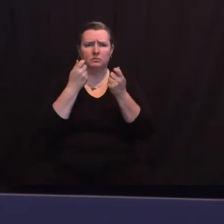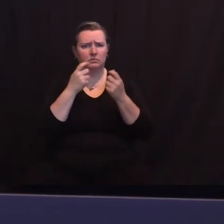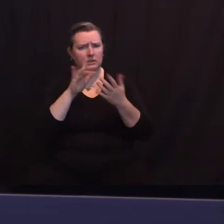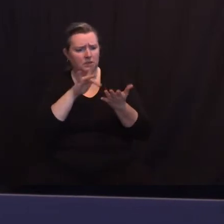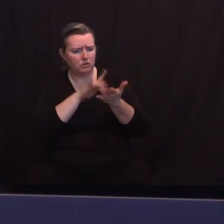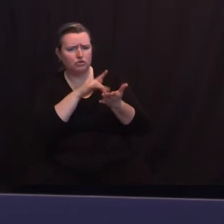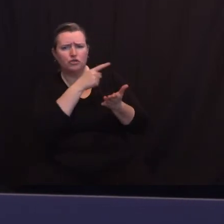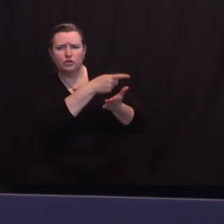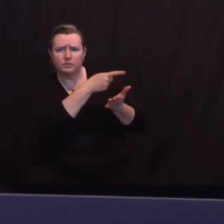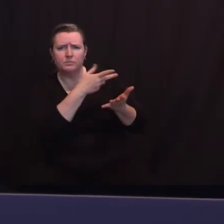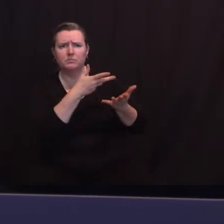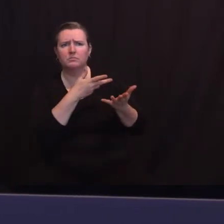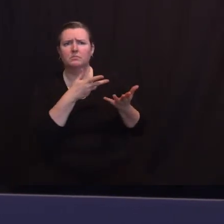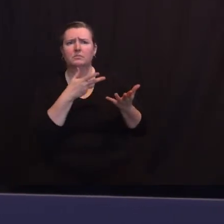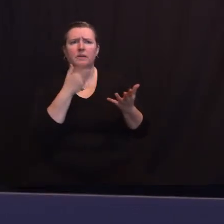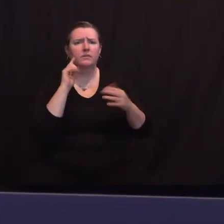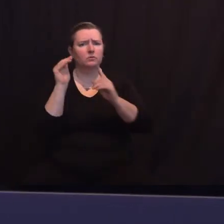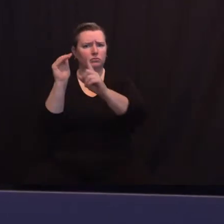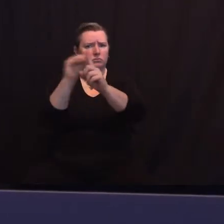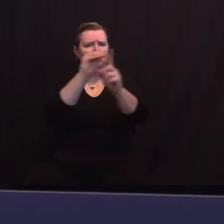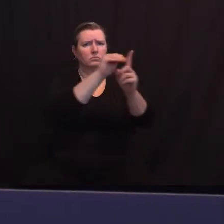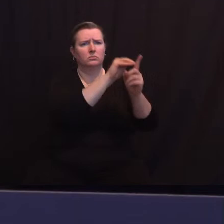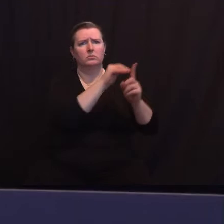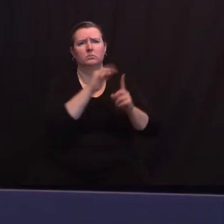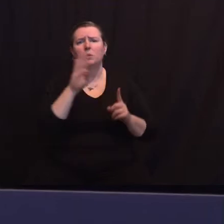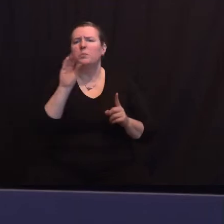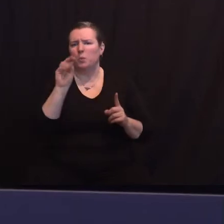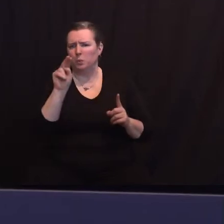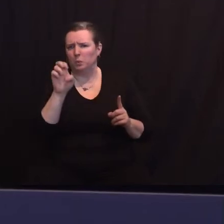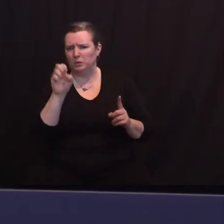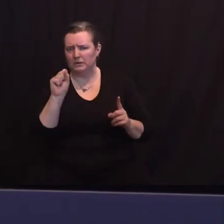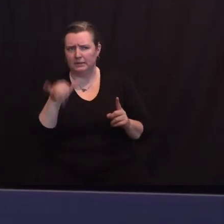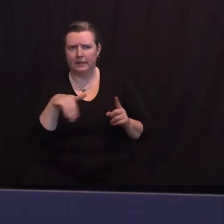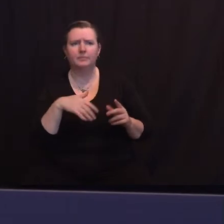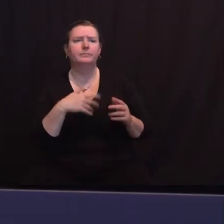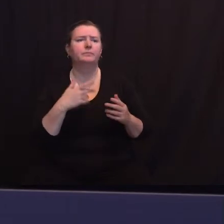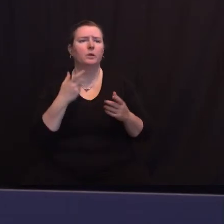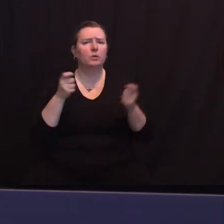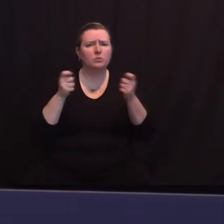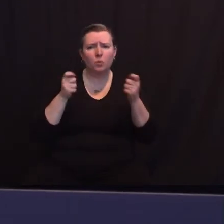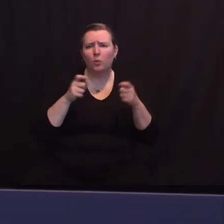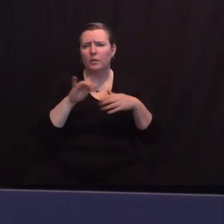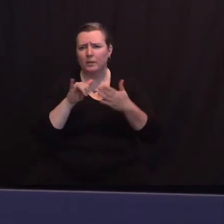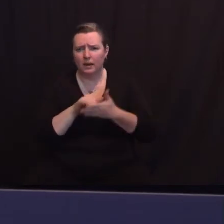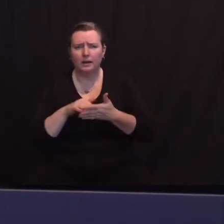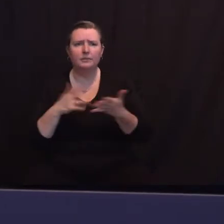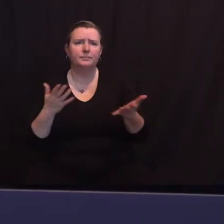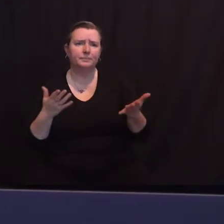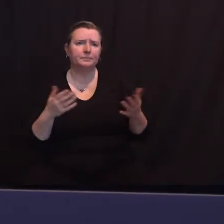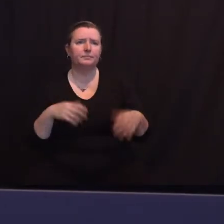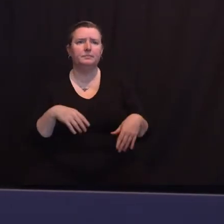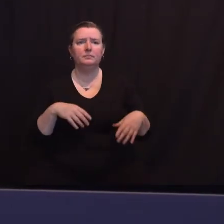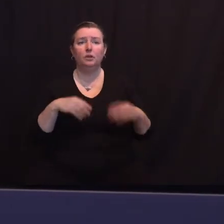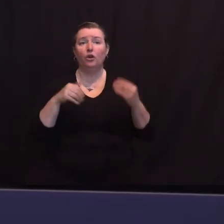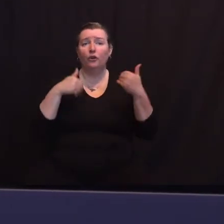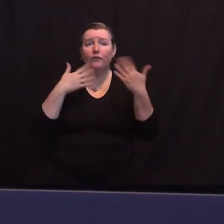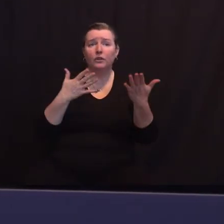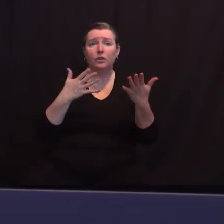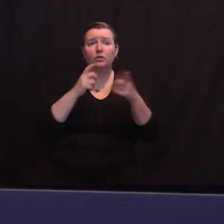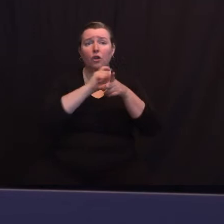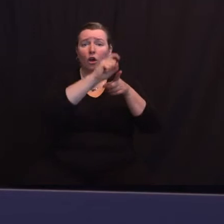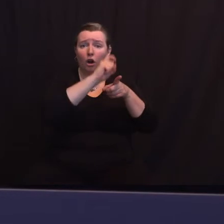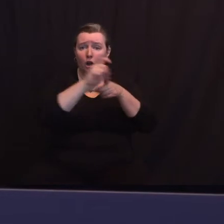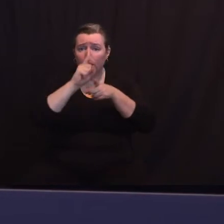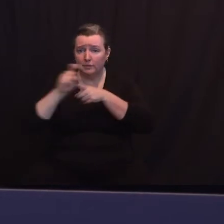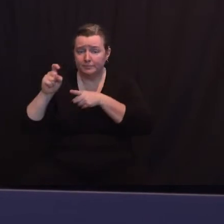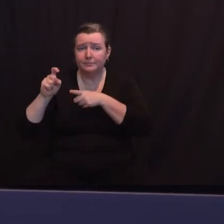poison prevention and reduce unnecessary emergency room visits by offering callers access to free, confidential, and